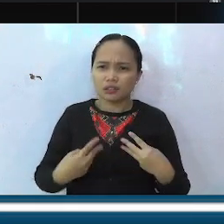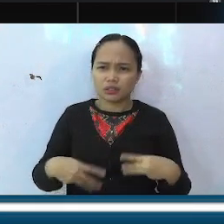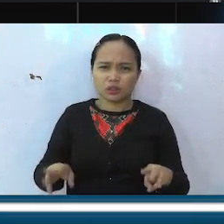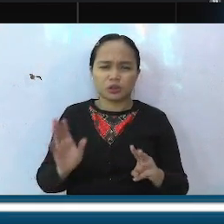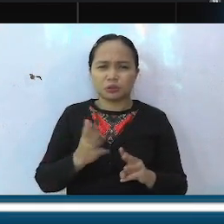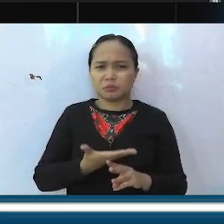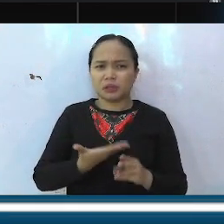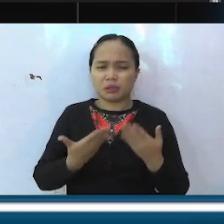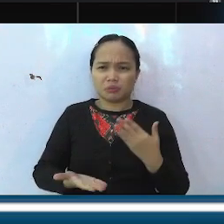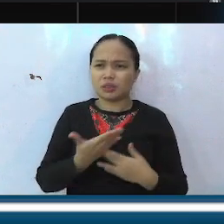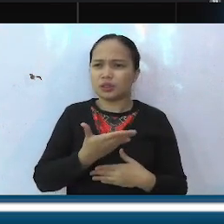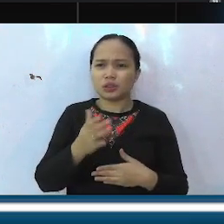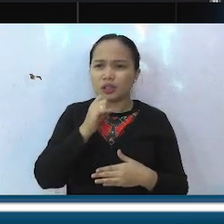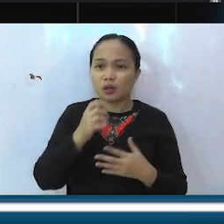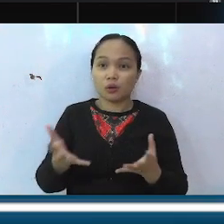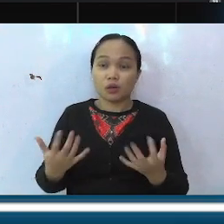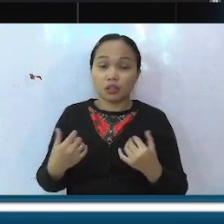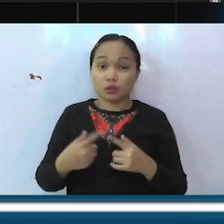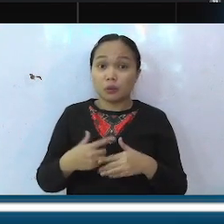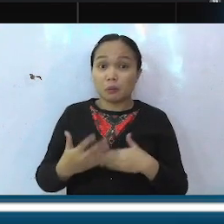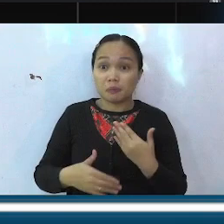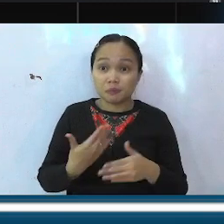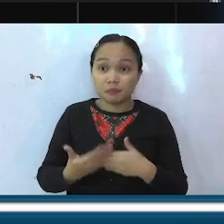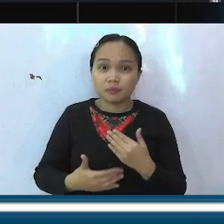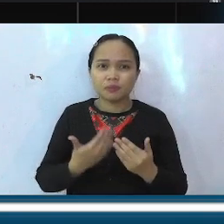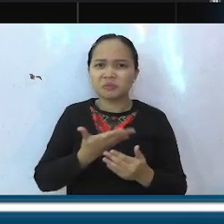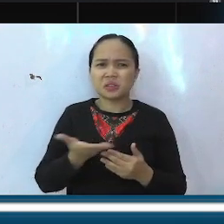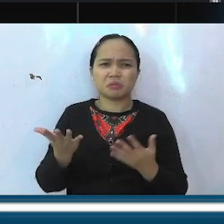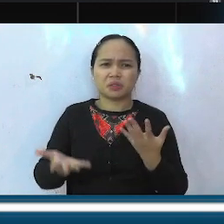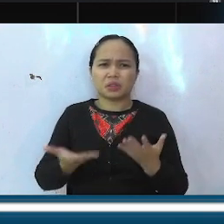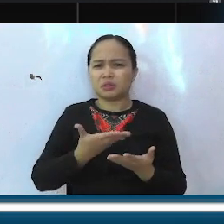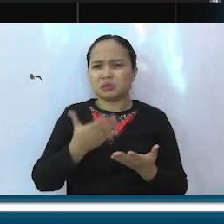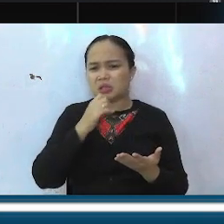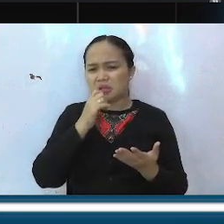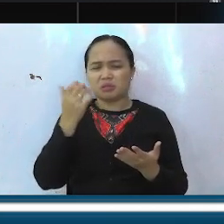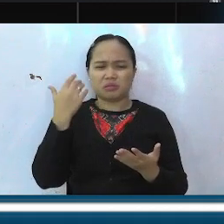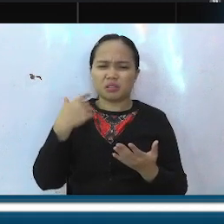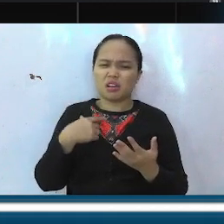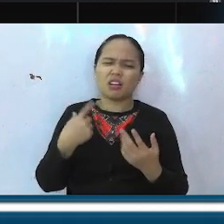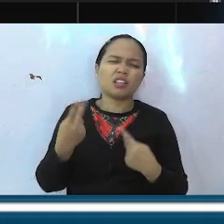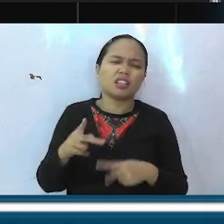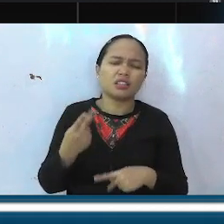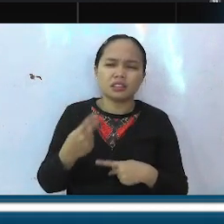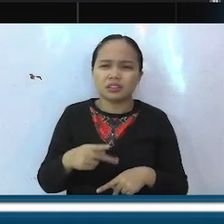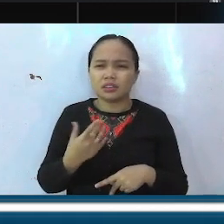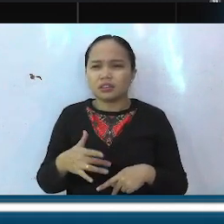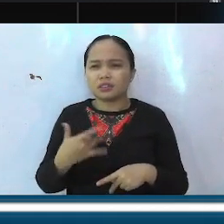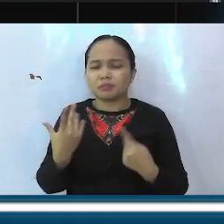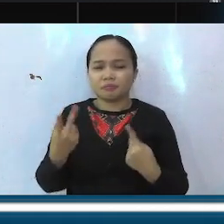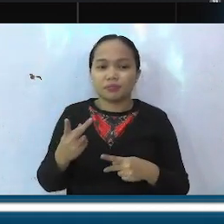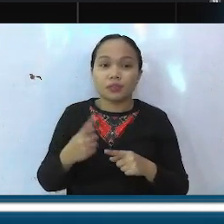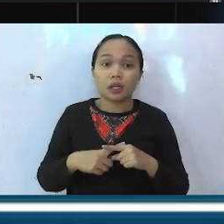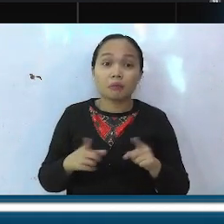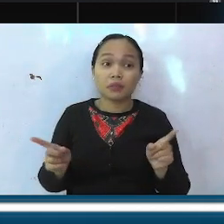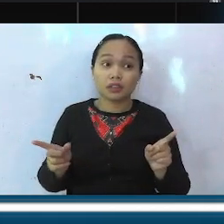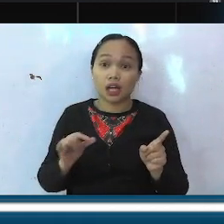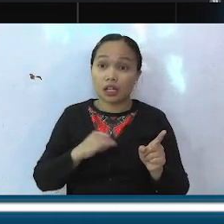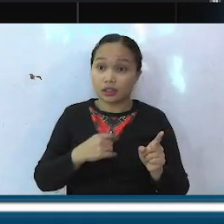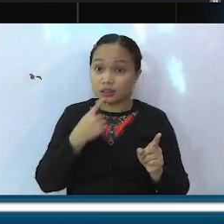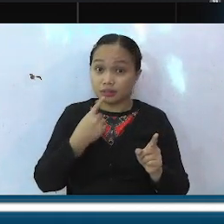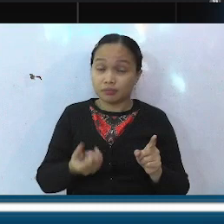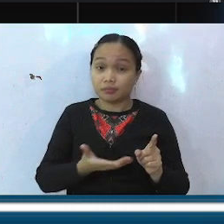want the process. Hindi nyo man nagugustuhan kasi minsan masakit, nakakaaray. Pero sinasabi ko nga sa inyo, young